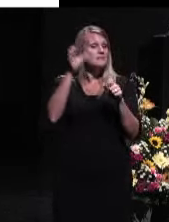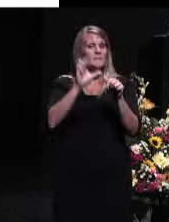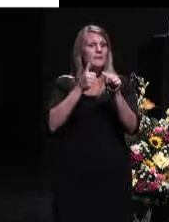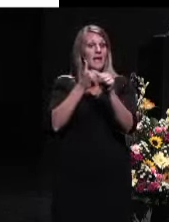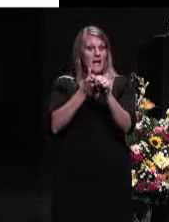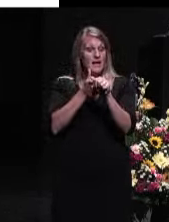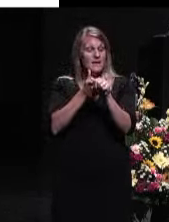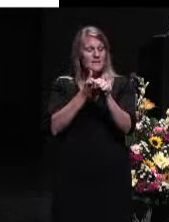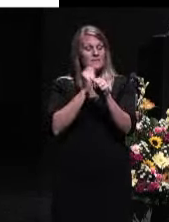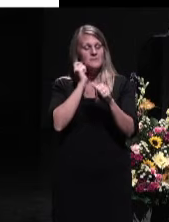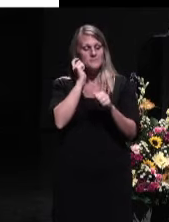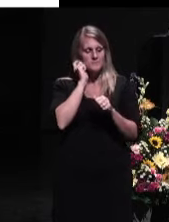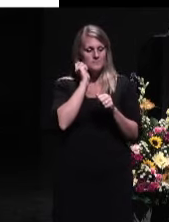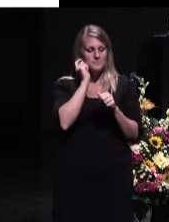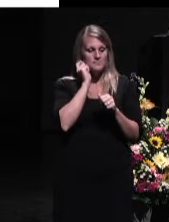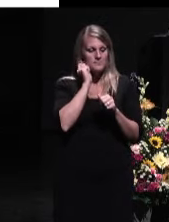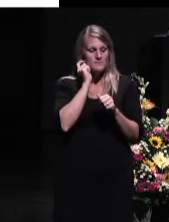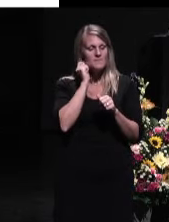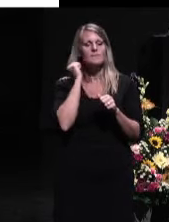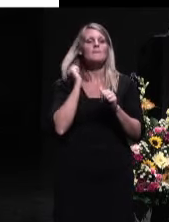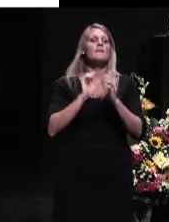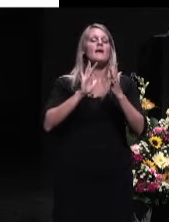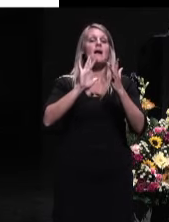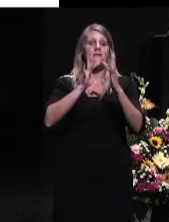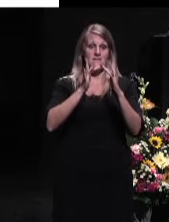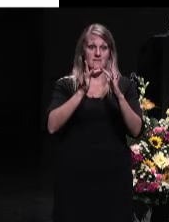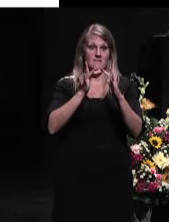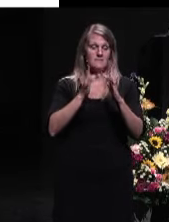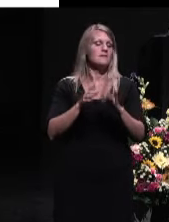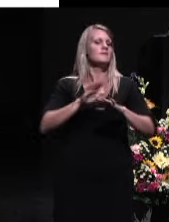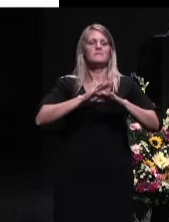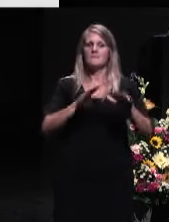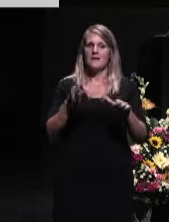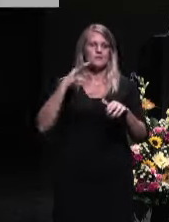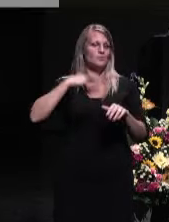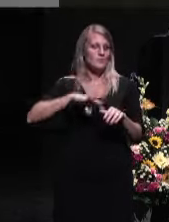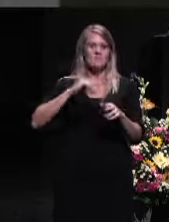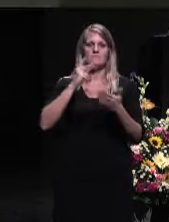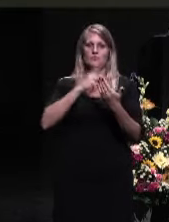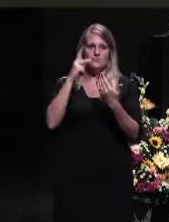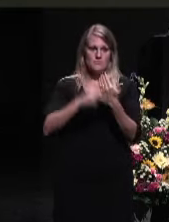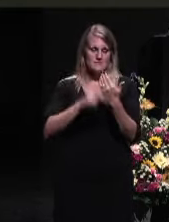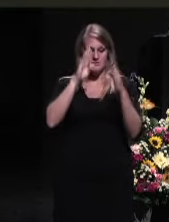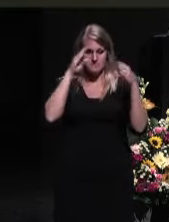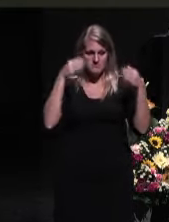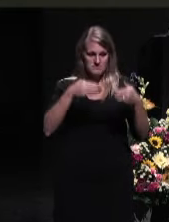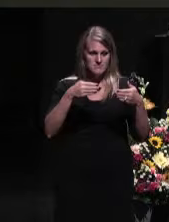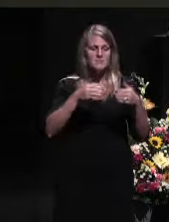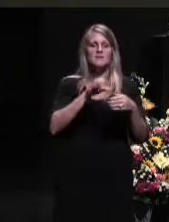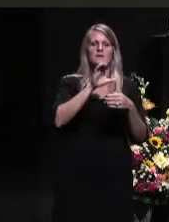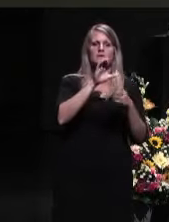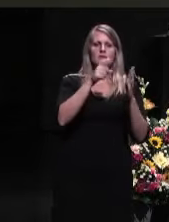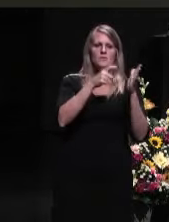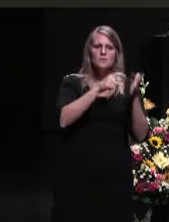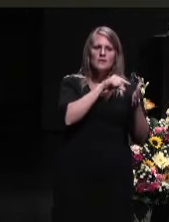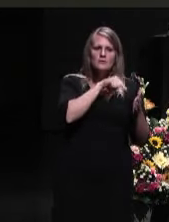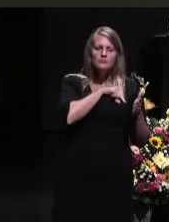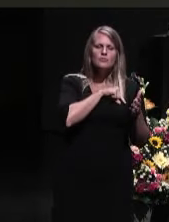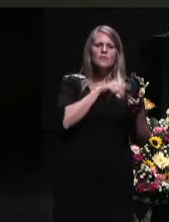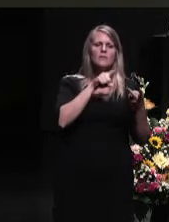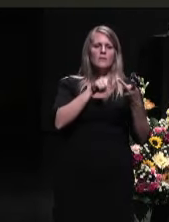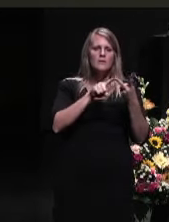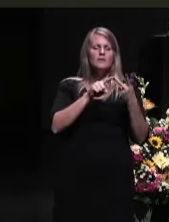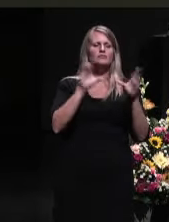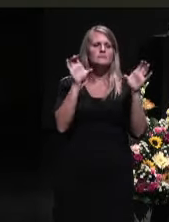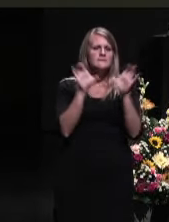the premise of it, is online non-credit programs around credentials, stackable certificates that